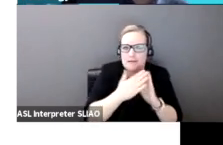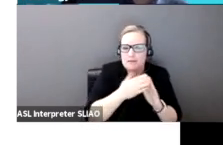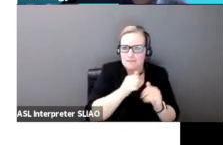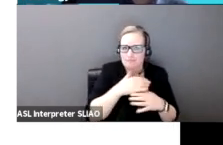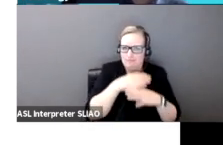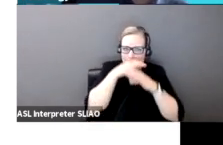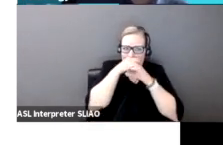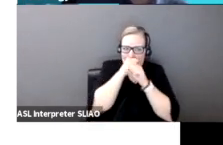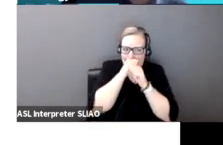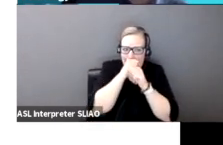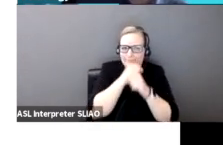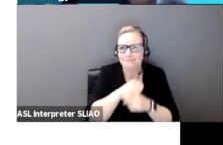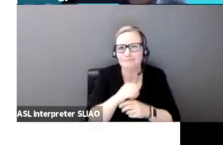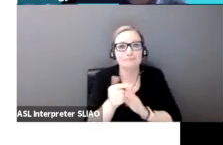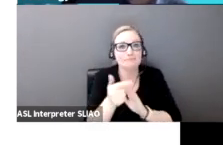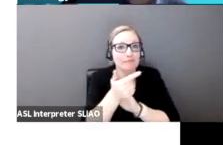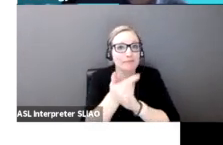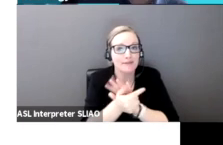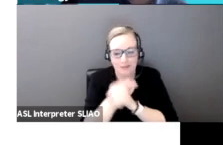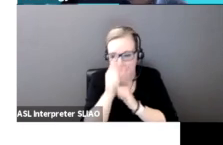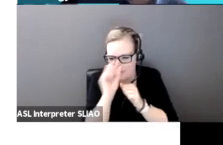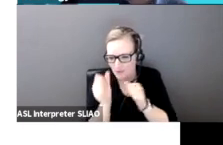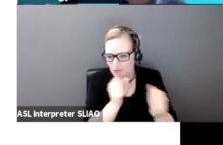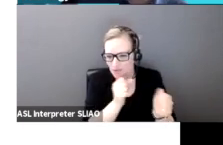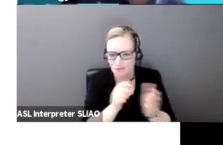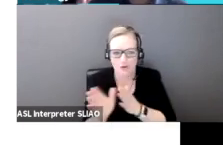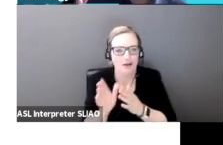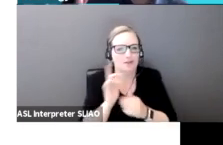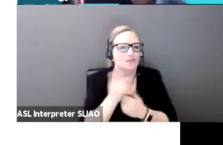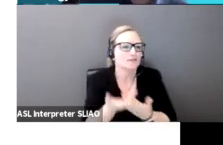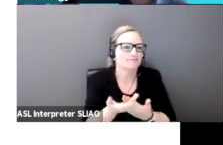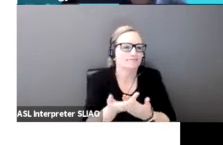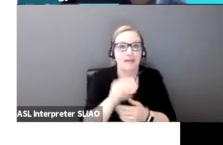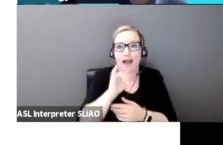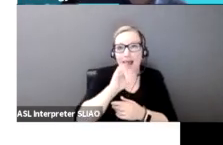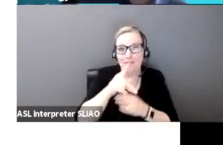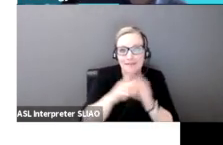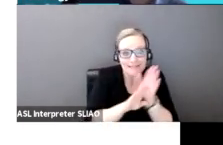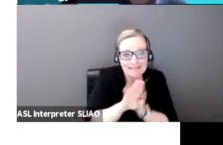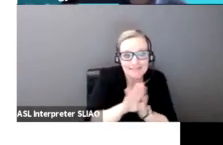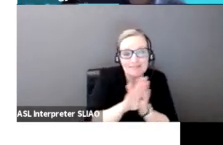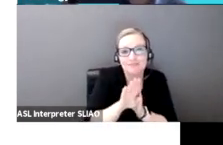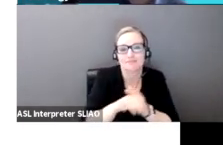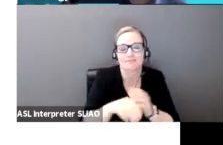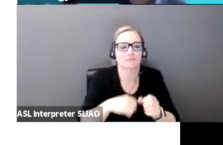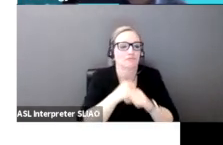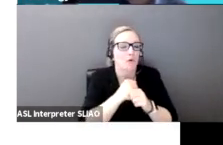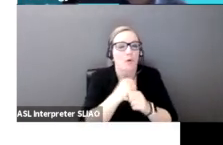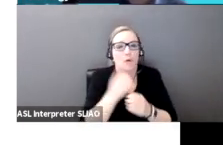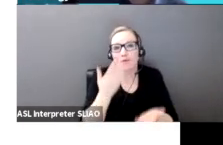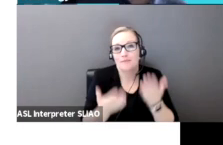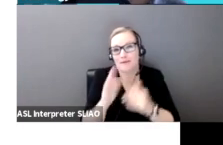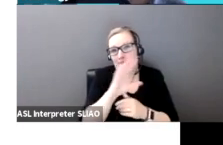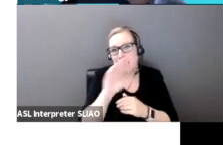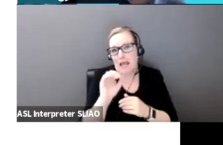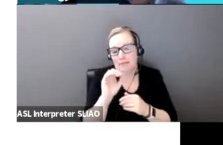Legal strategies, including IP development or protection, or for instance, that you are considering